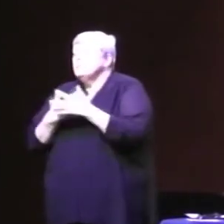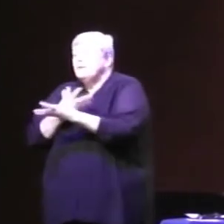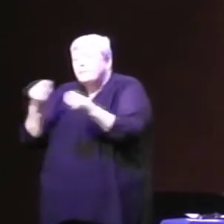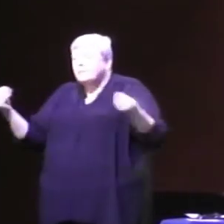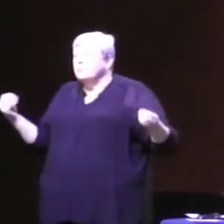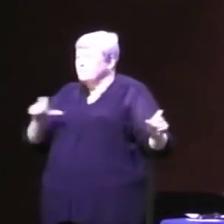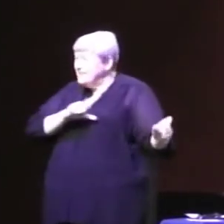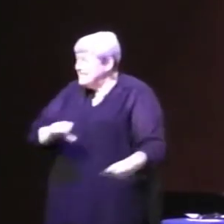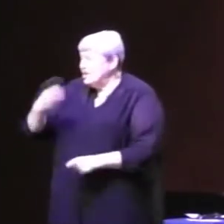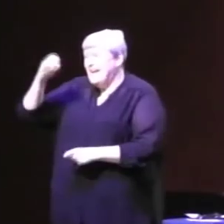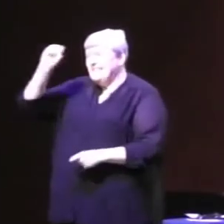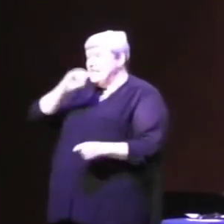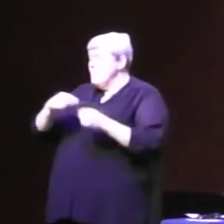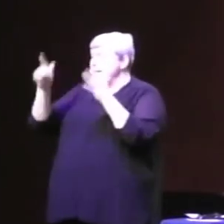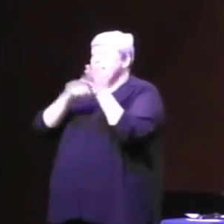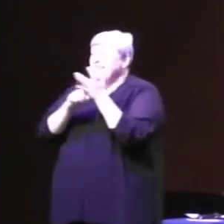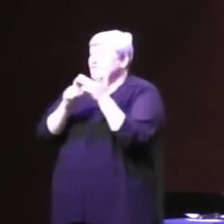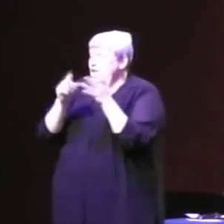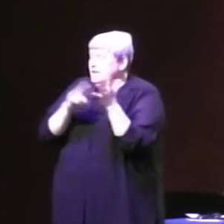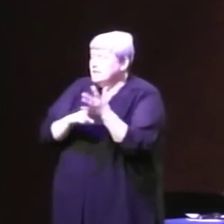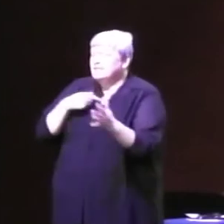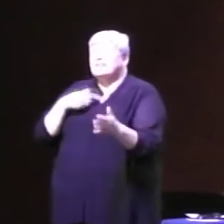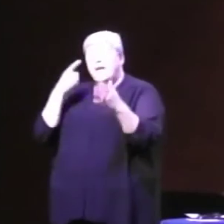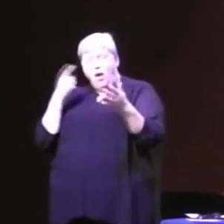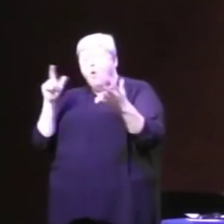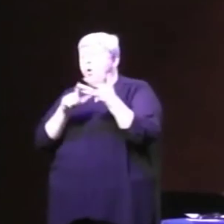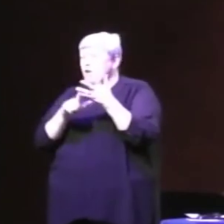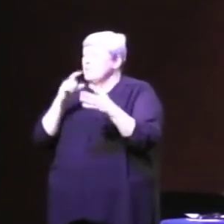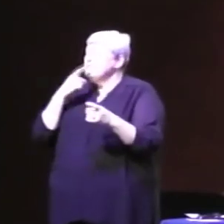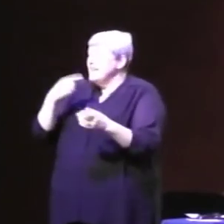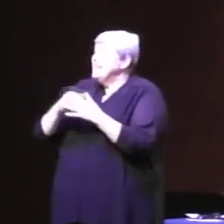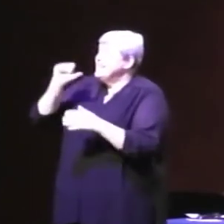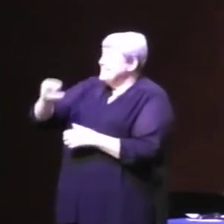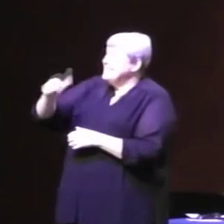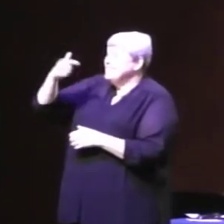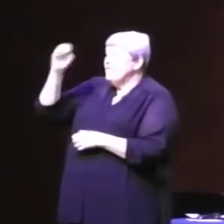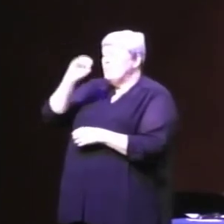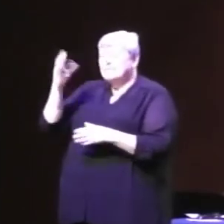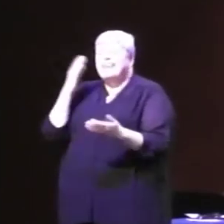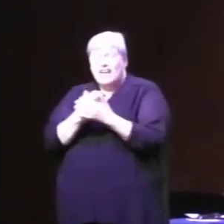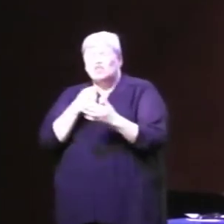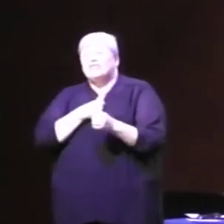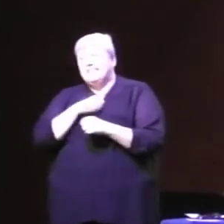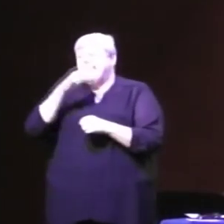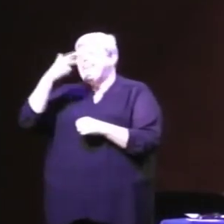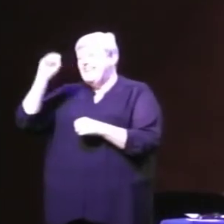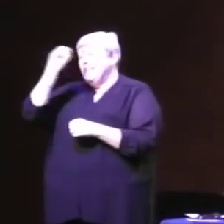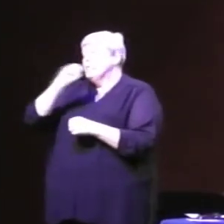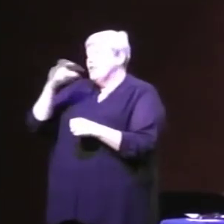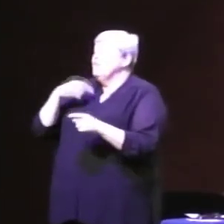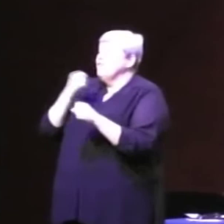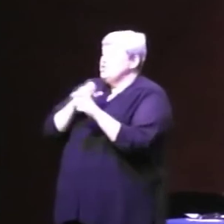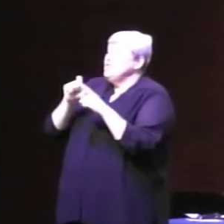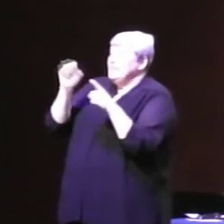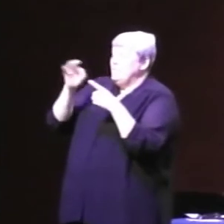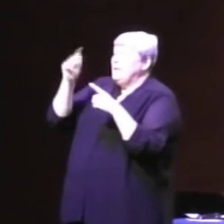still 90 billion. The debt that Osborne said would be 67% of GDP is 80% of GDP. And the only people that are still doing well